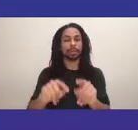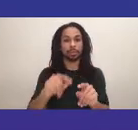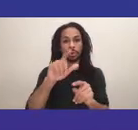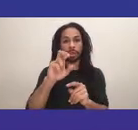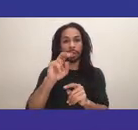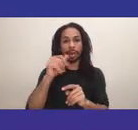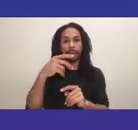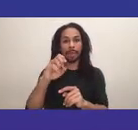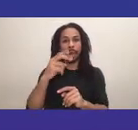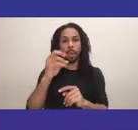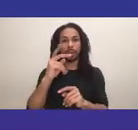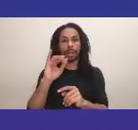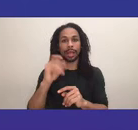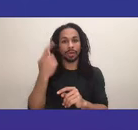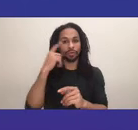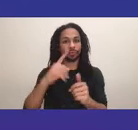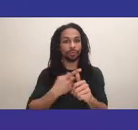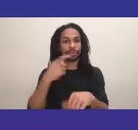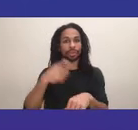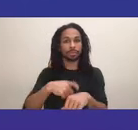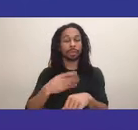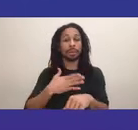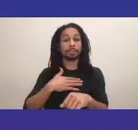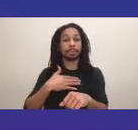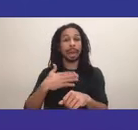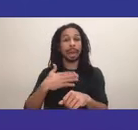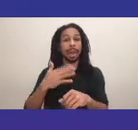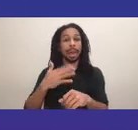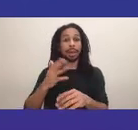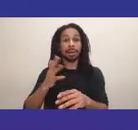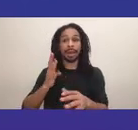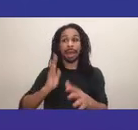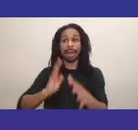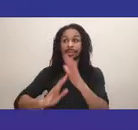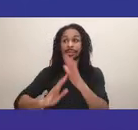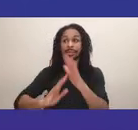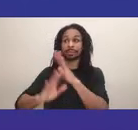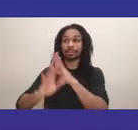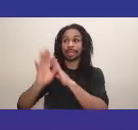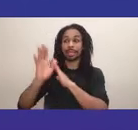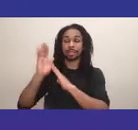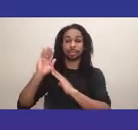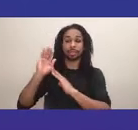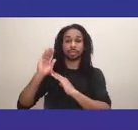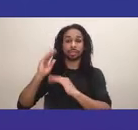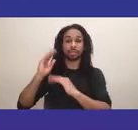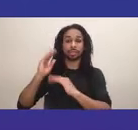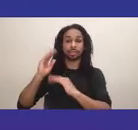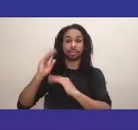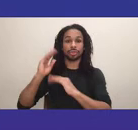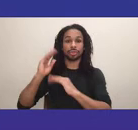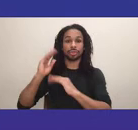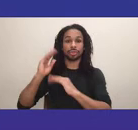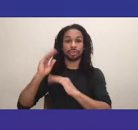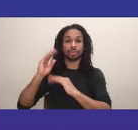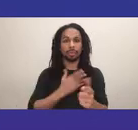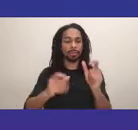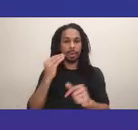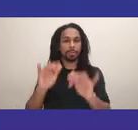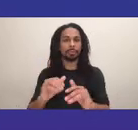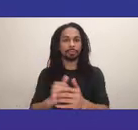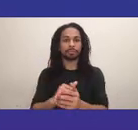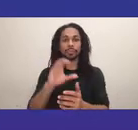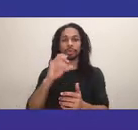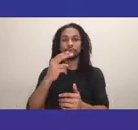time. My ancestors calling me and all of our people home. Quill Christy Peters gifted me with